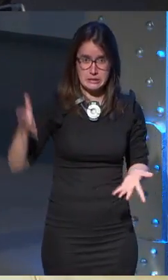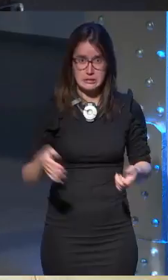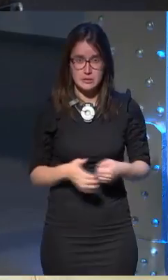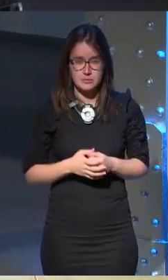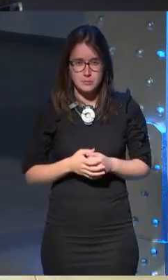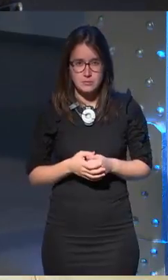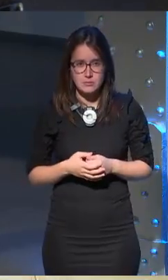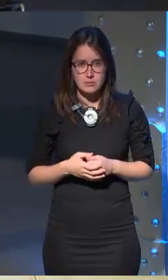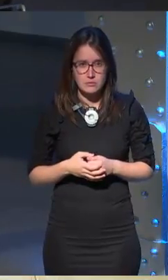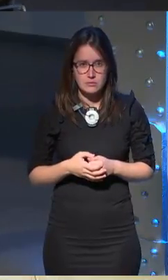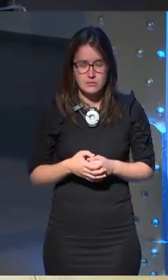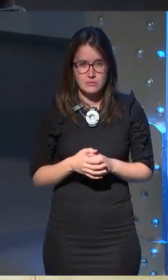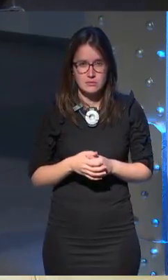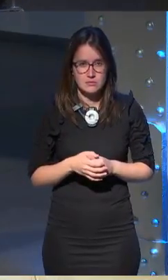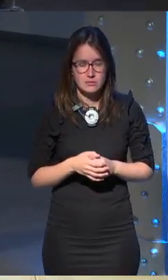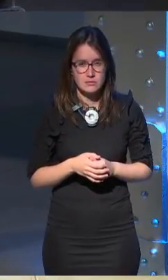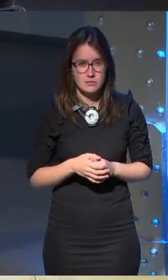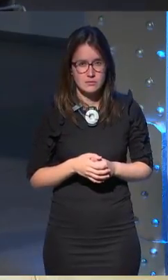that it's so far away from us.